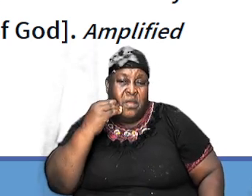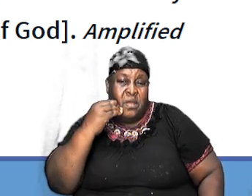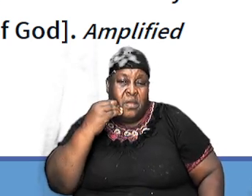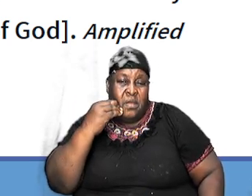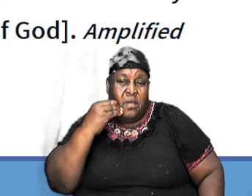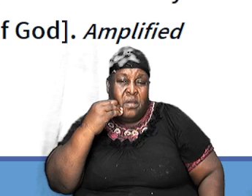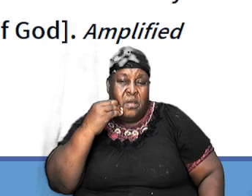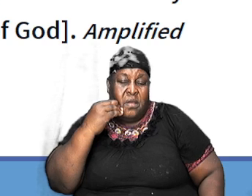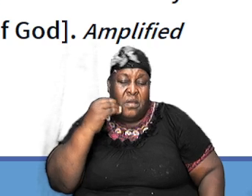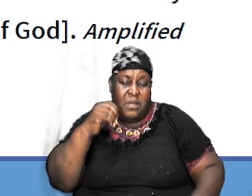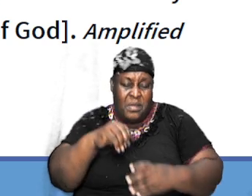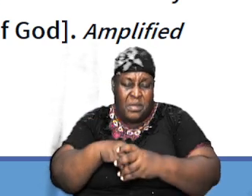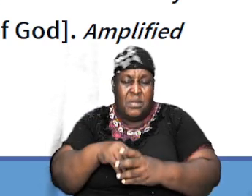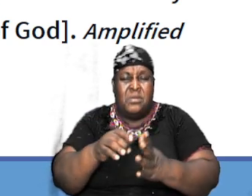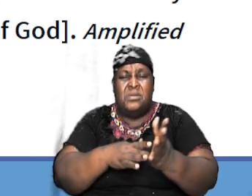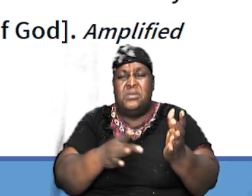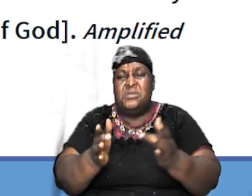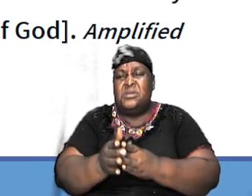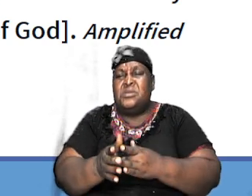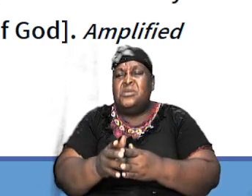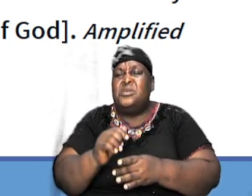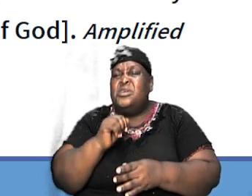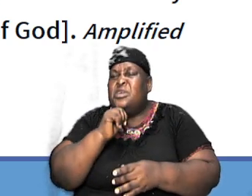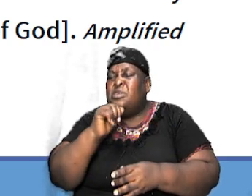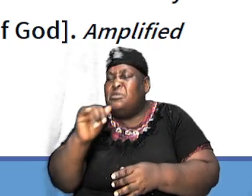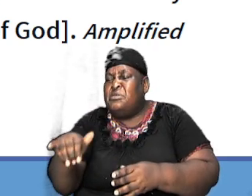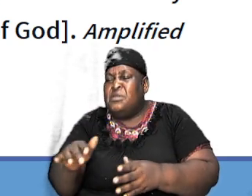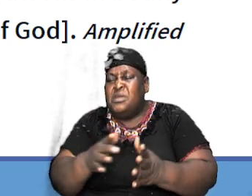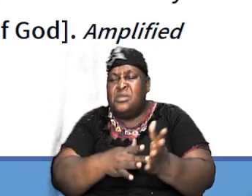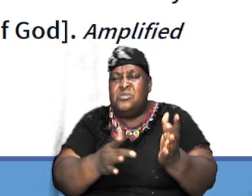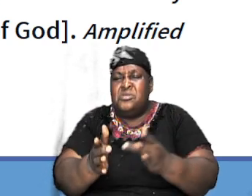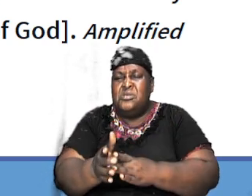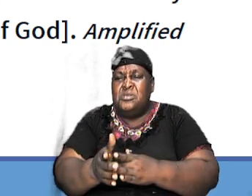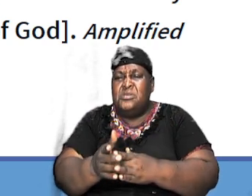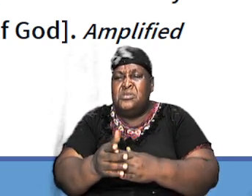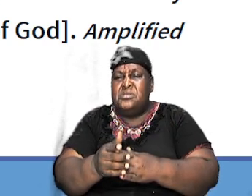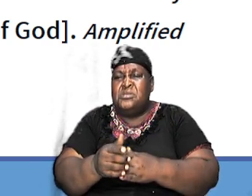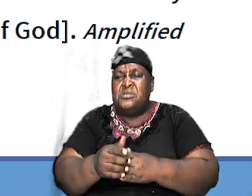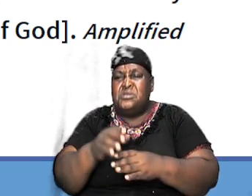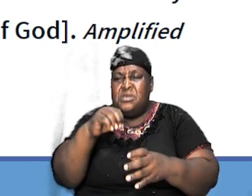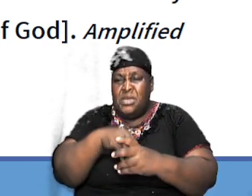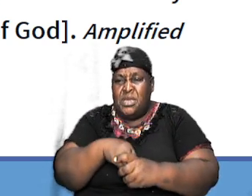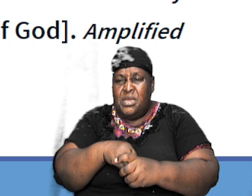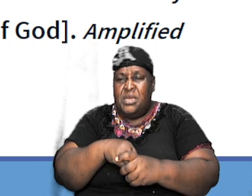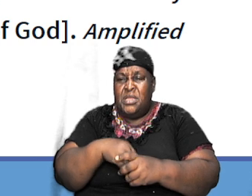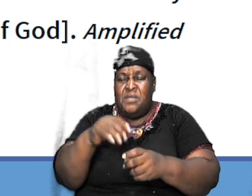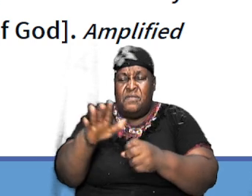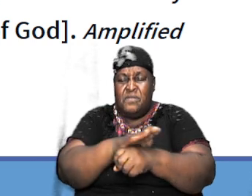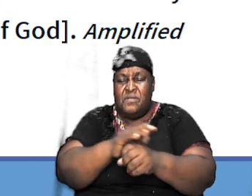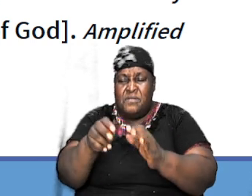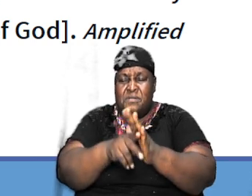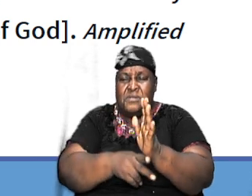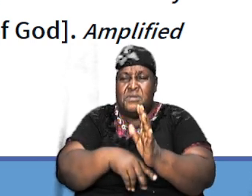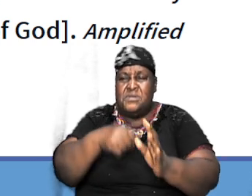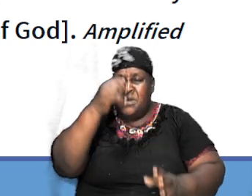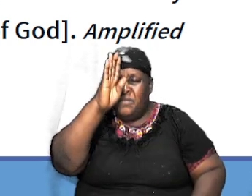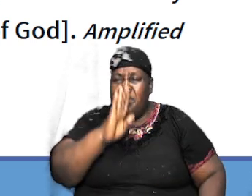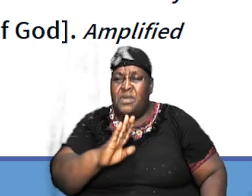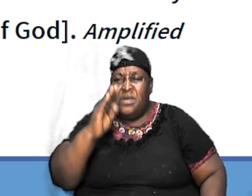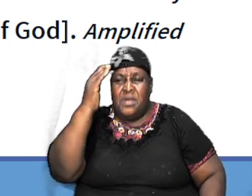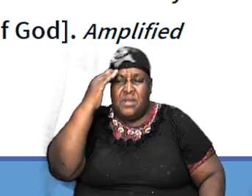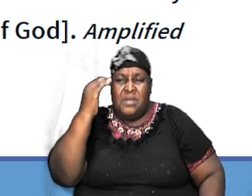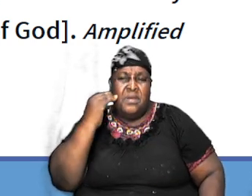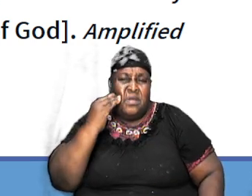Jesus, not that Jesus dwell in the fullness of the Godhead, right?